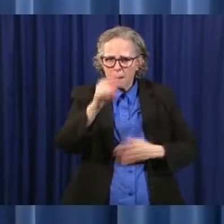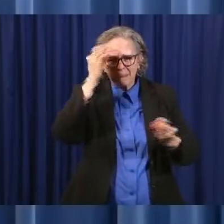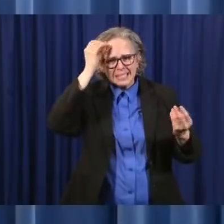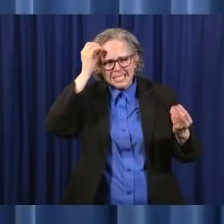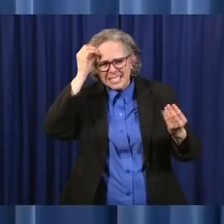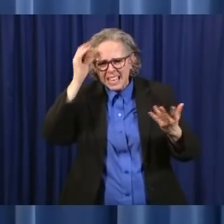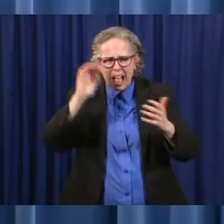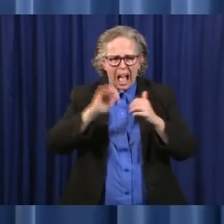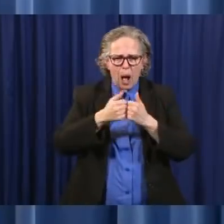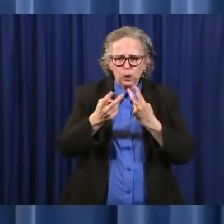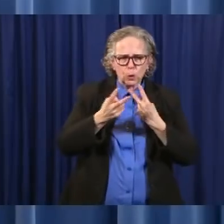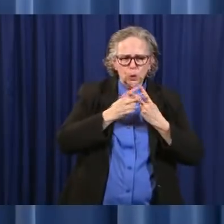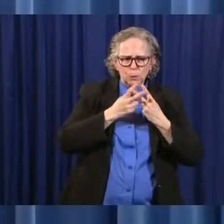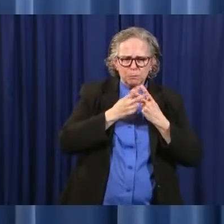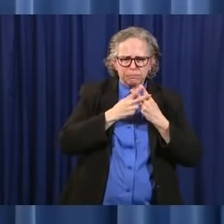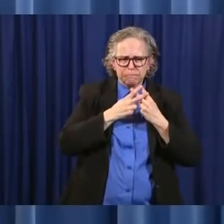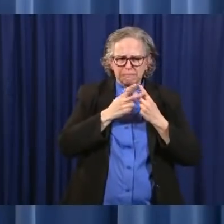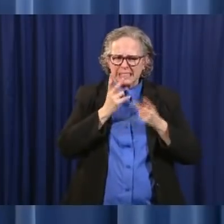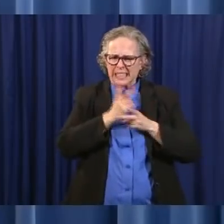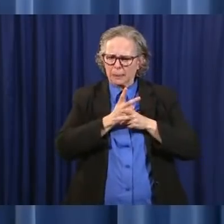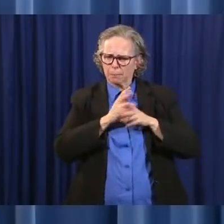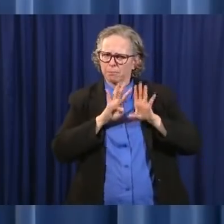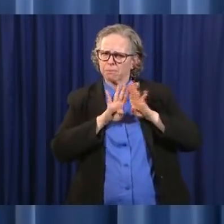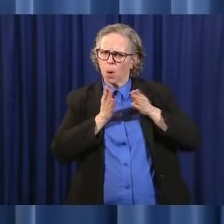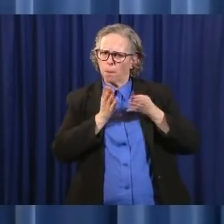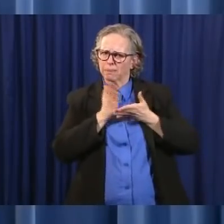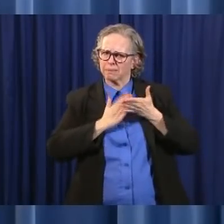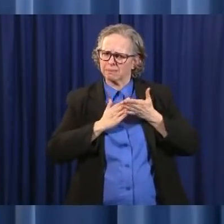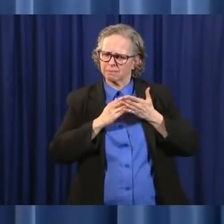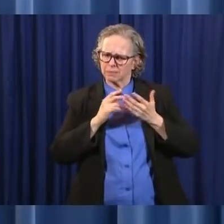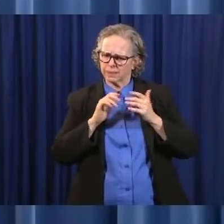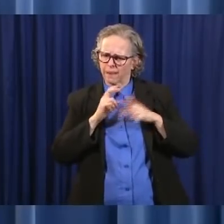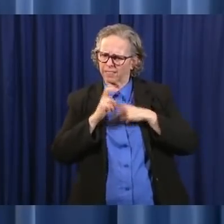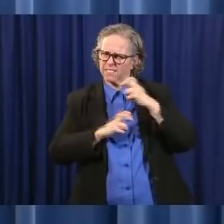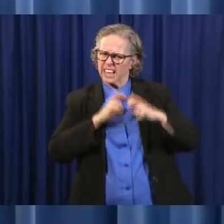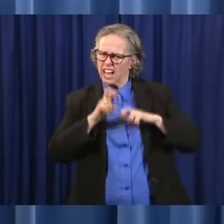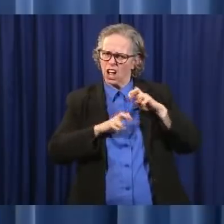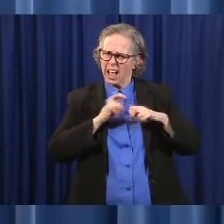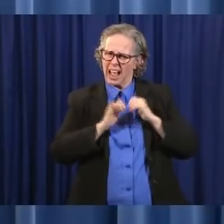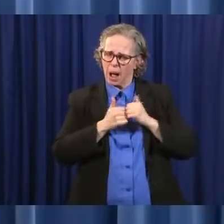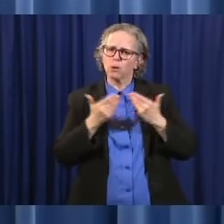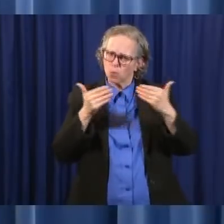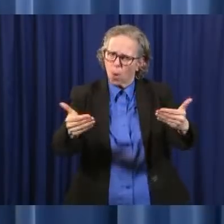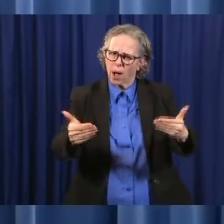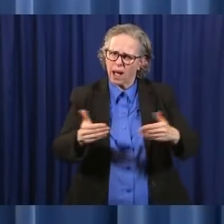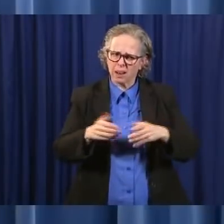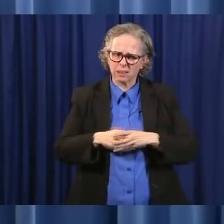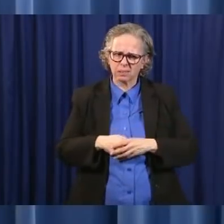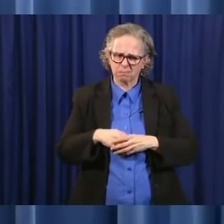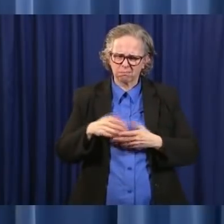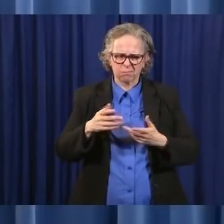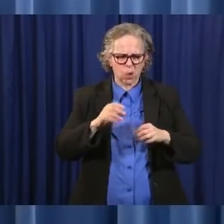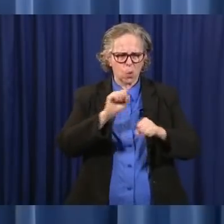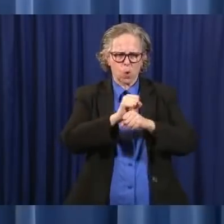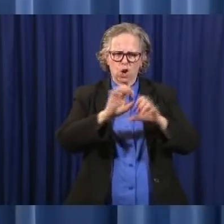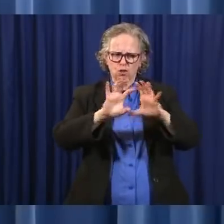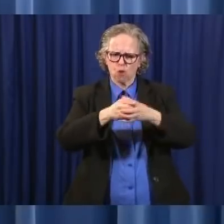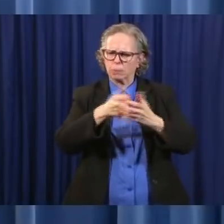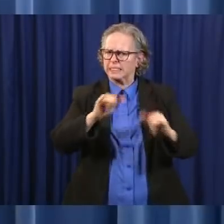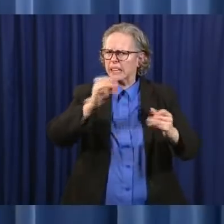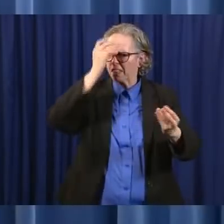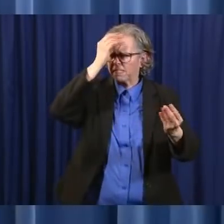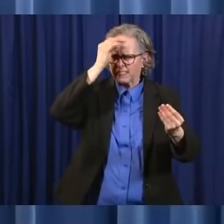preserve that type of fair as they move forward. Our working group is working. They're going to come back with